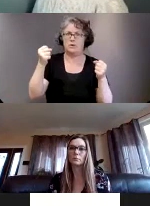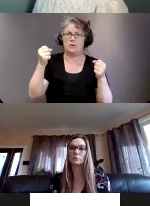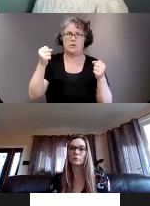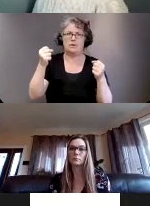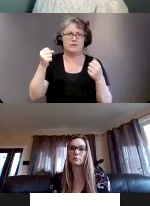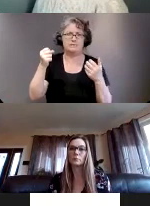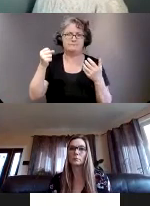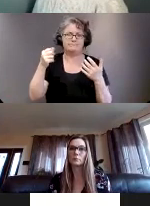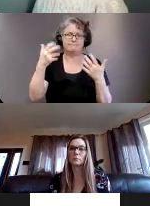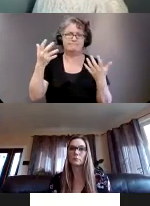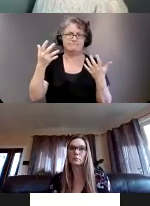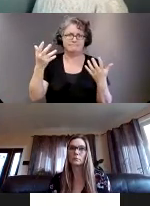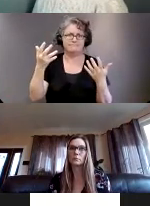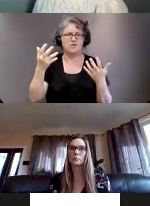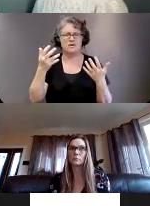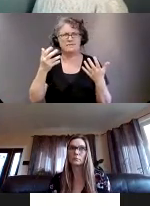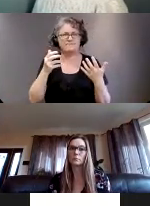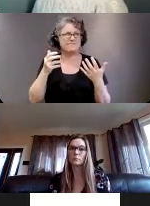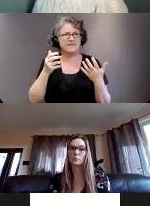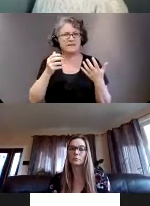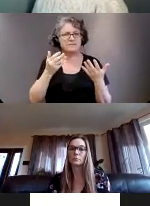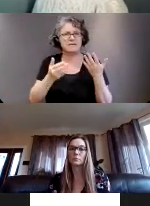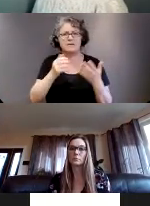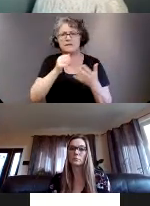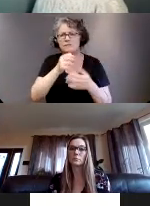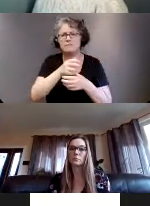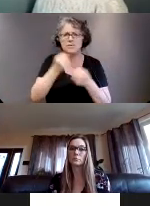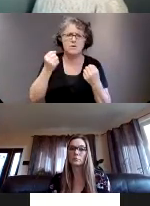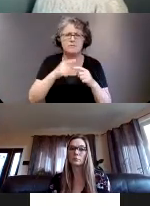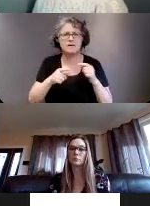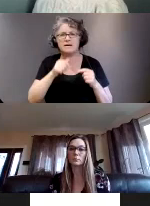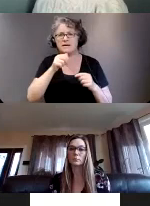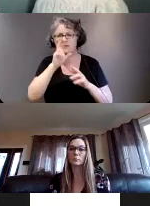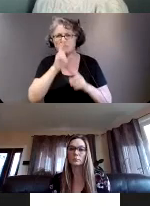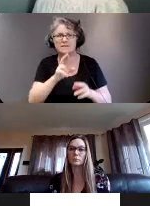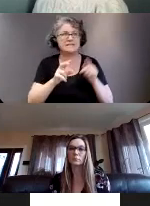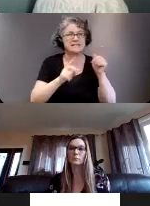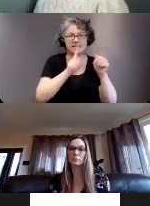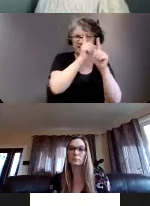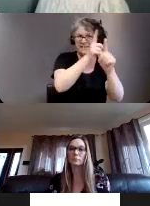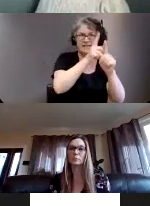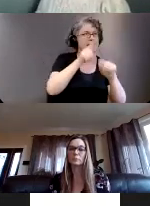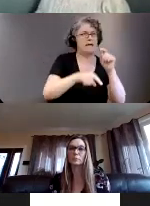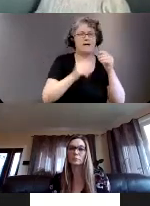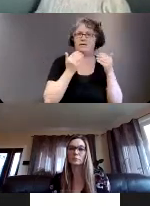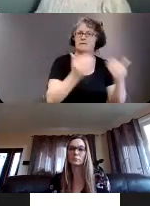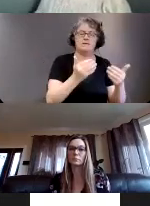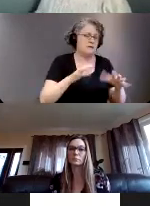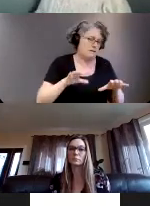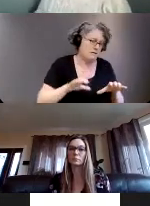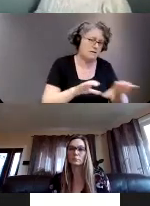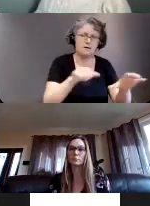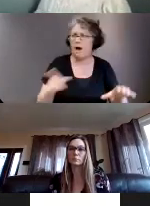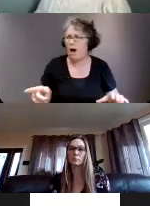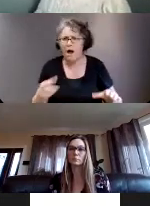being not respected because their mandate can't respect it, basically, right? So not an interpersonal